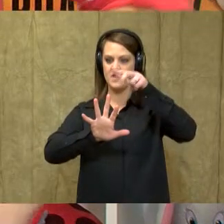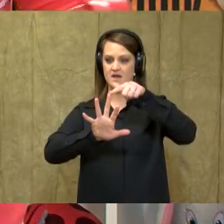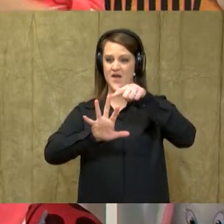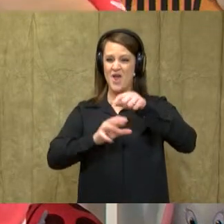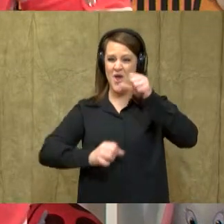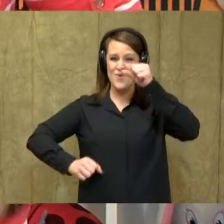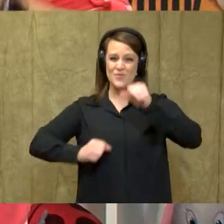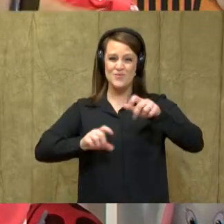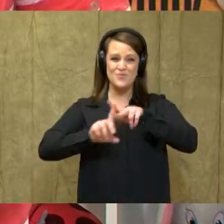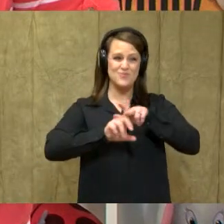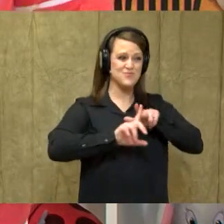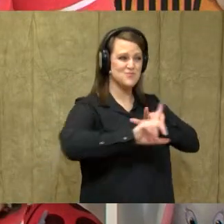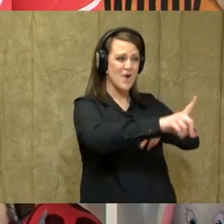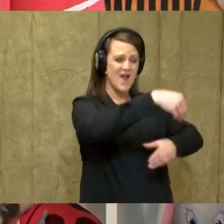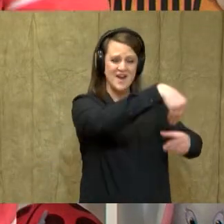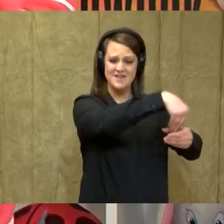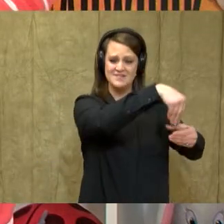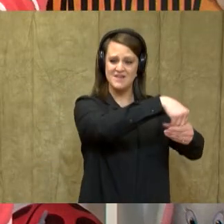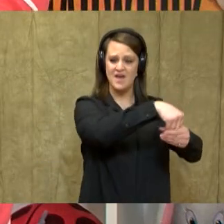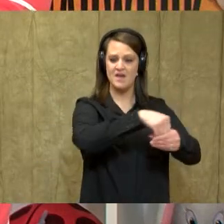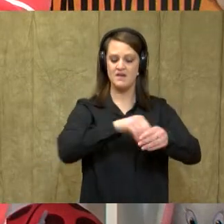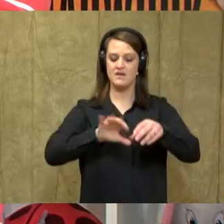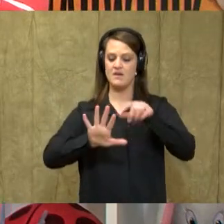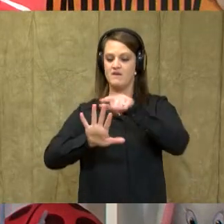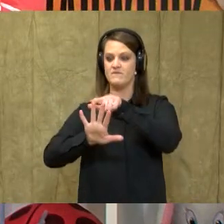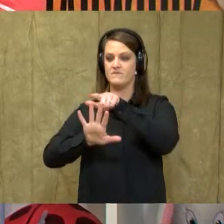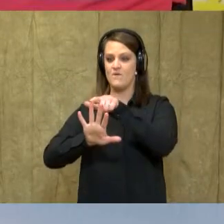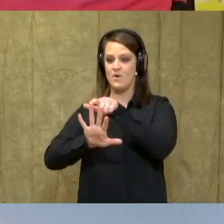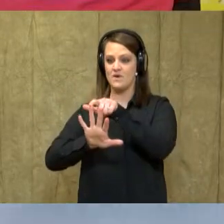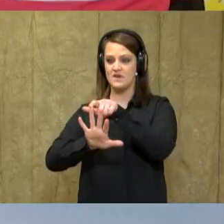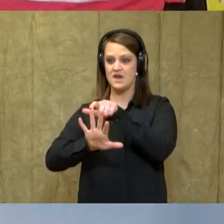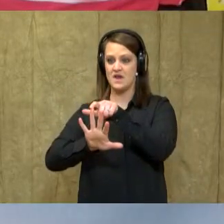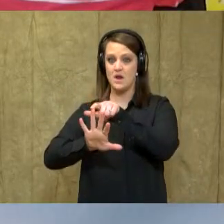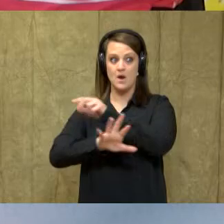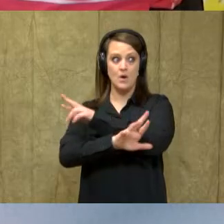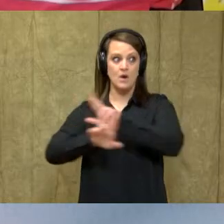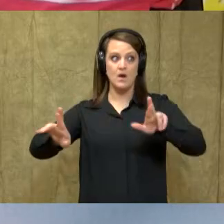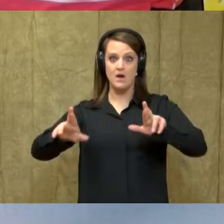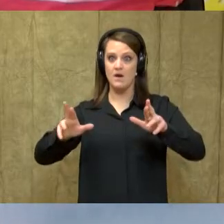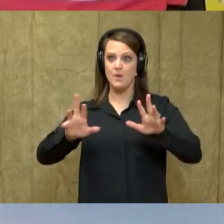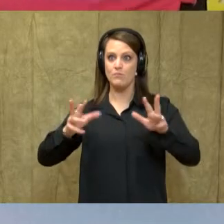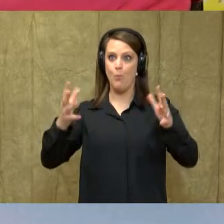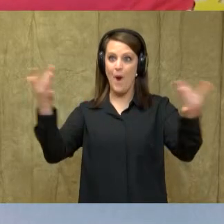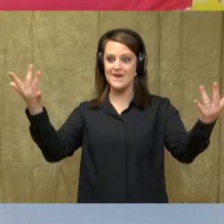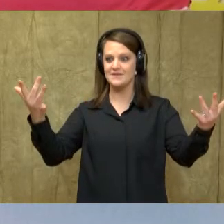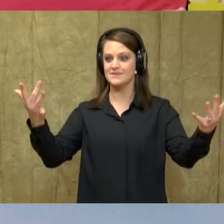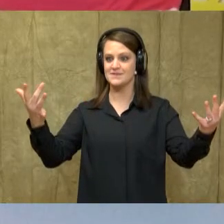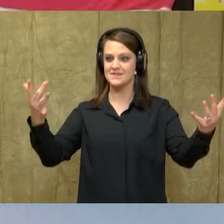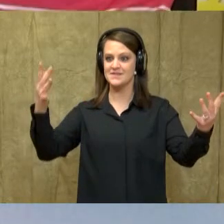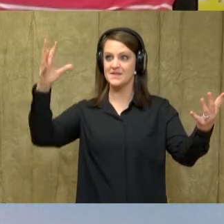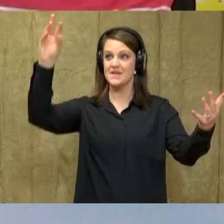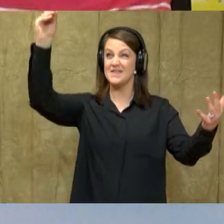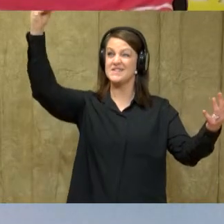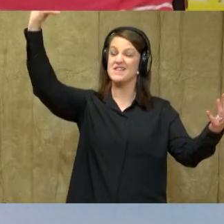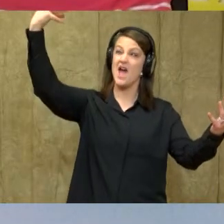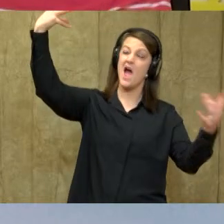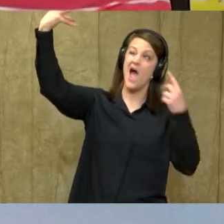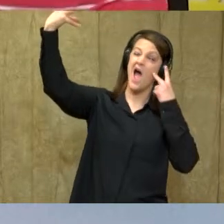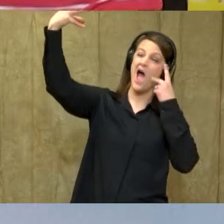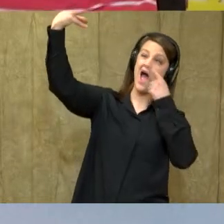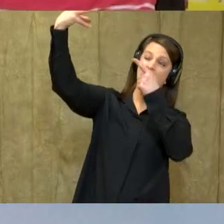"Let's run inside." The fourth one said, "Wait! The sun's coming